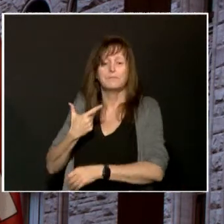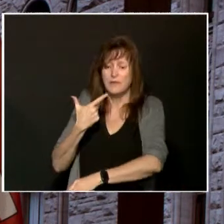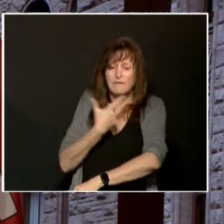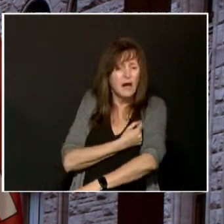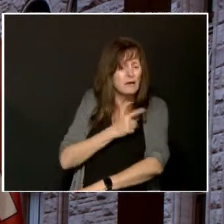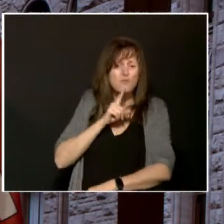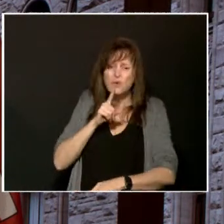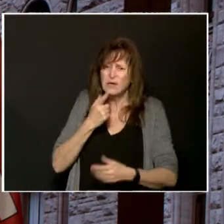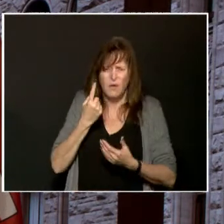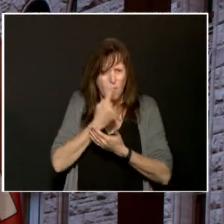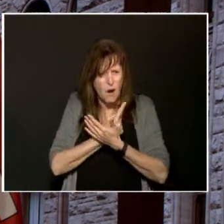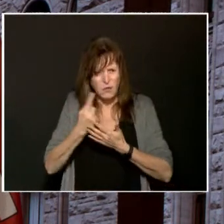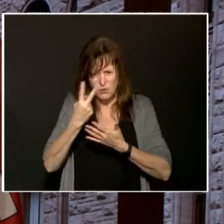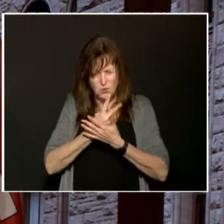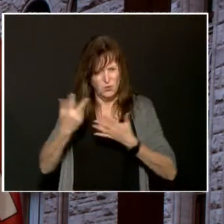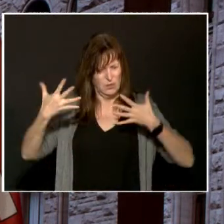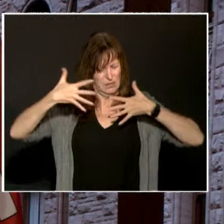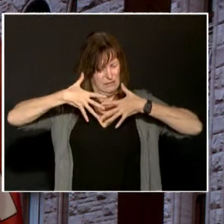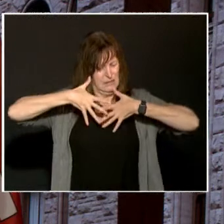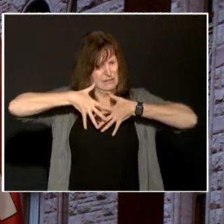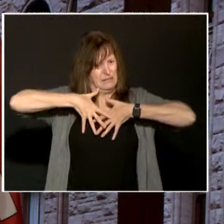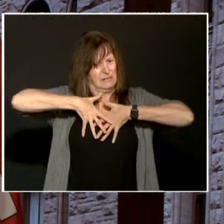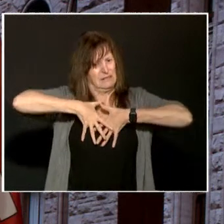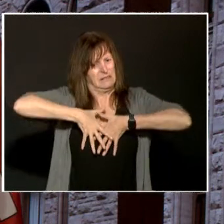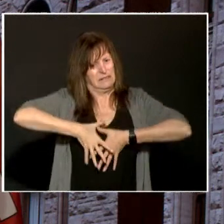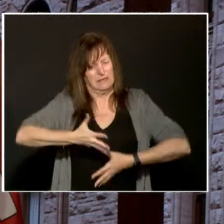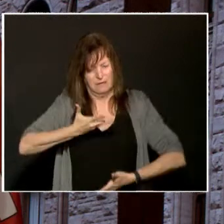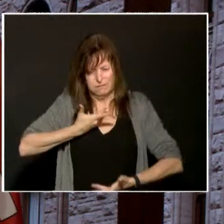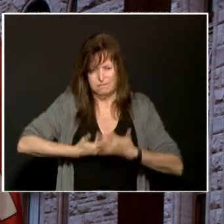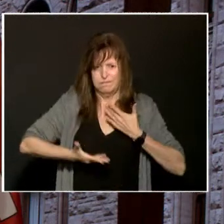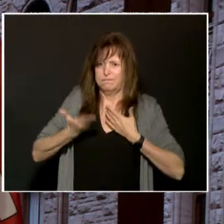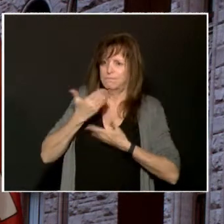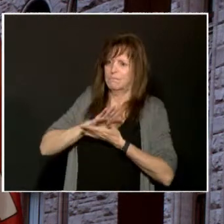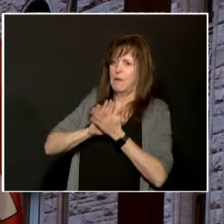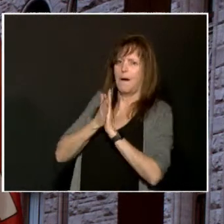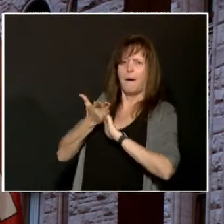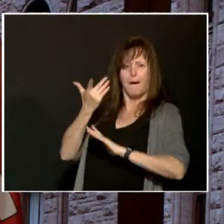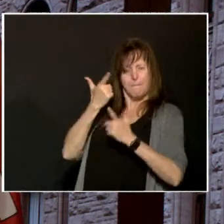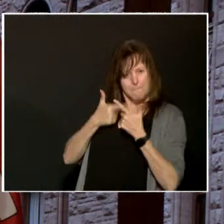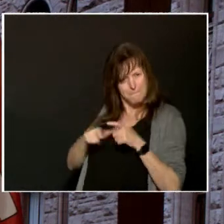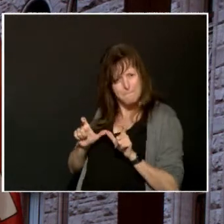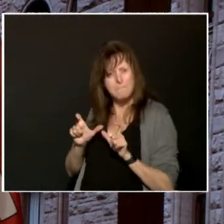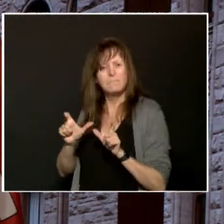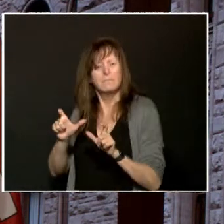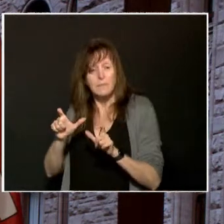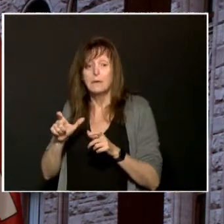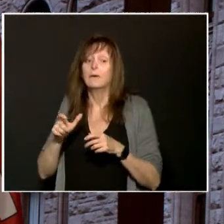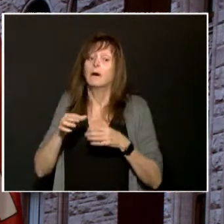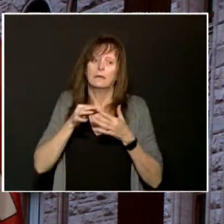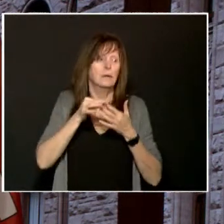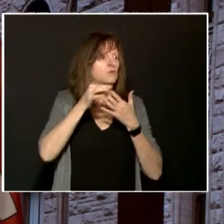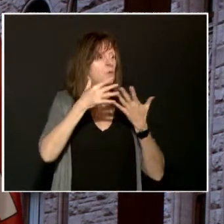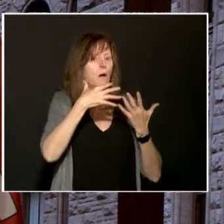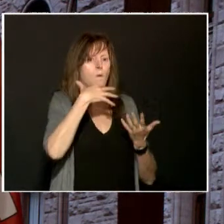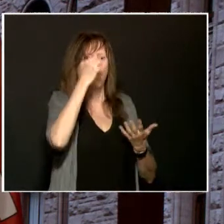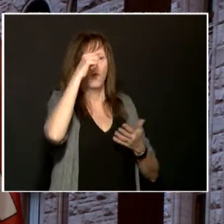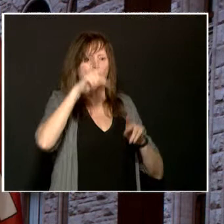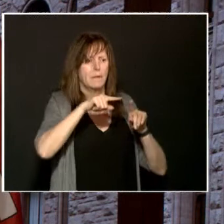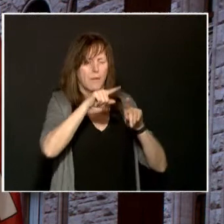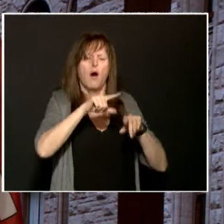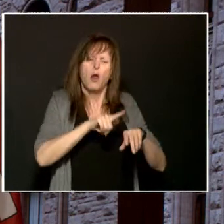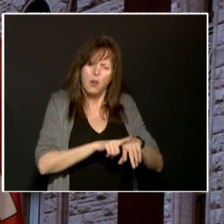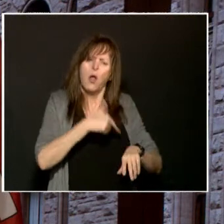people. And again, to get the second dose, to be fully immunized, you have to have had 2